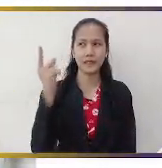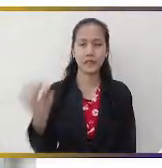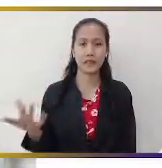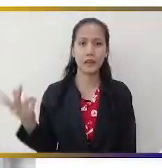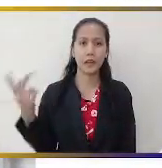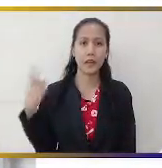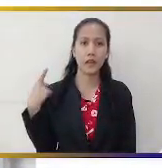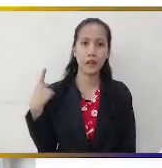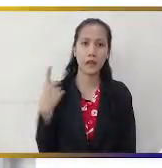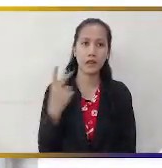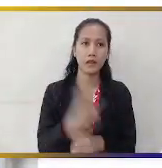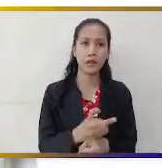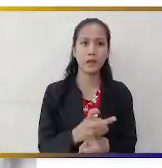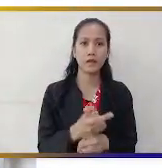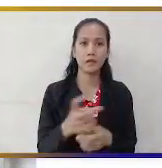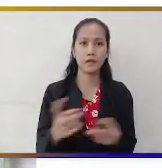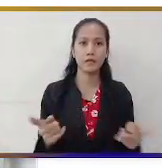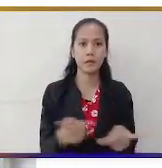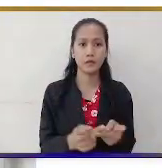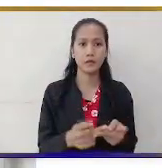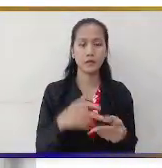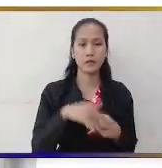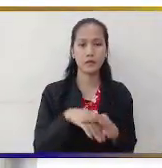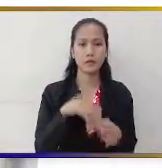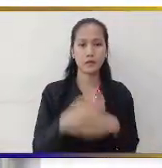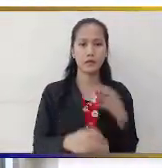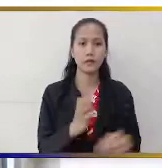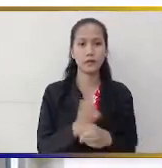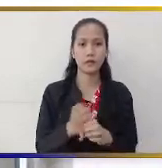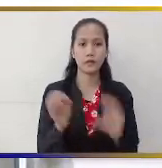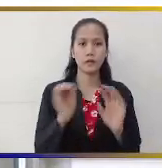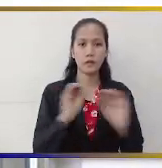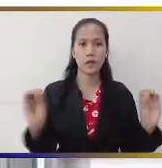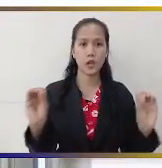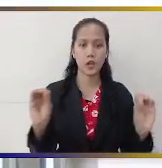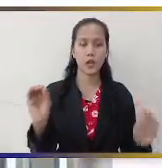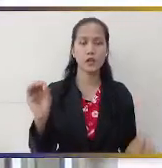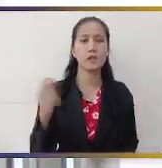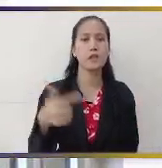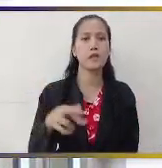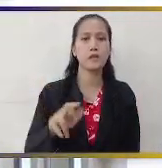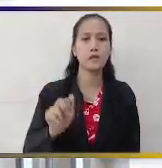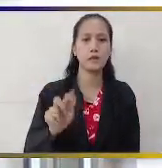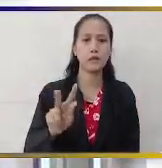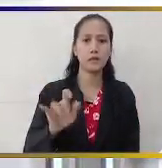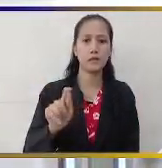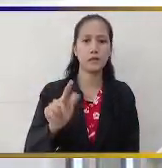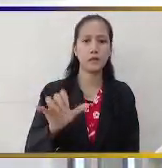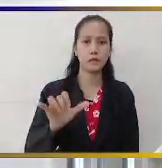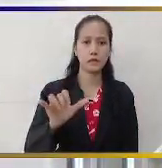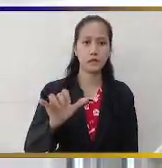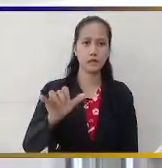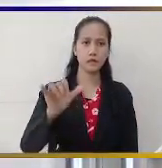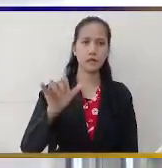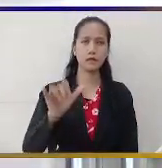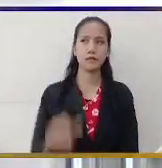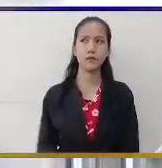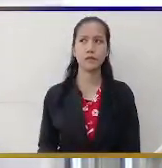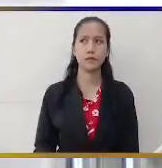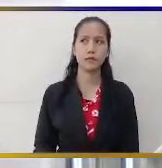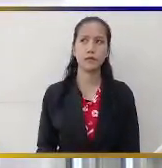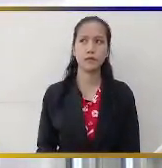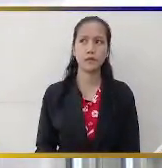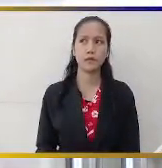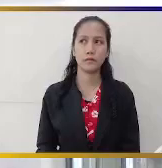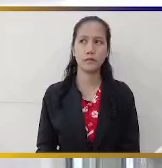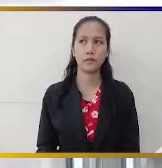gravity. You can go to NASA in America, and you can get in these anti-gravity things. You can put the book's going to